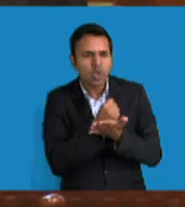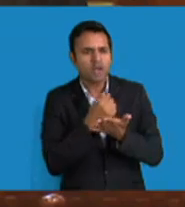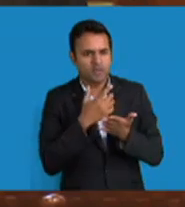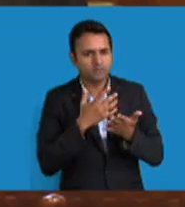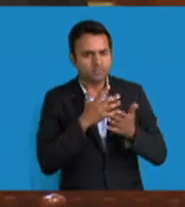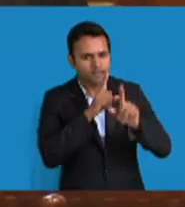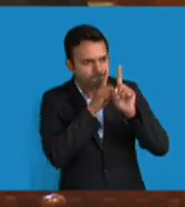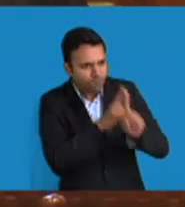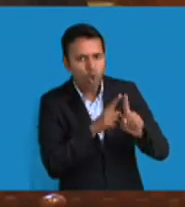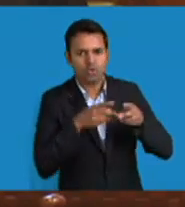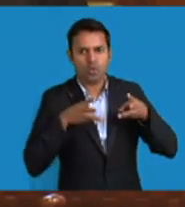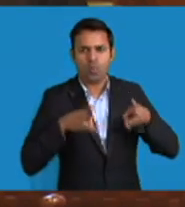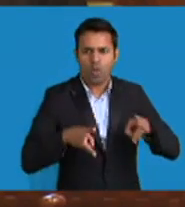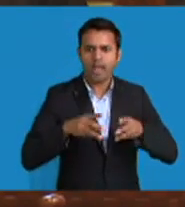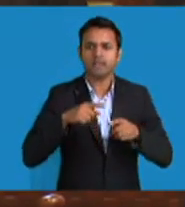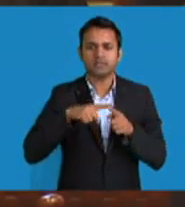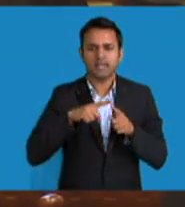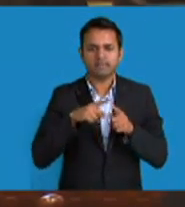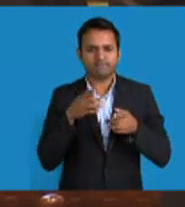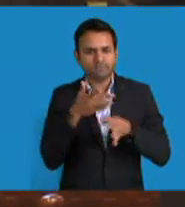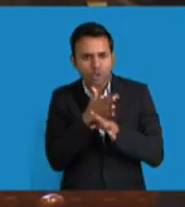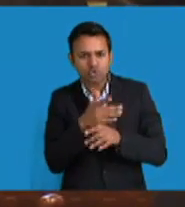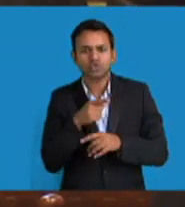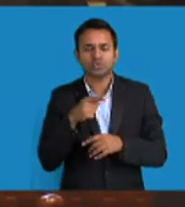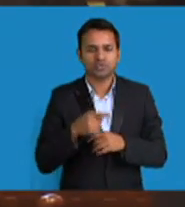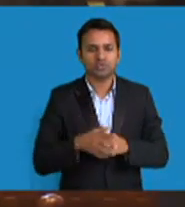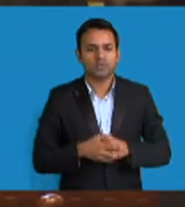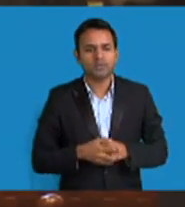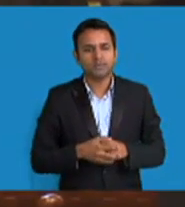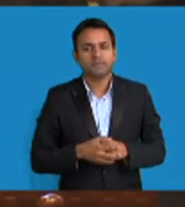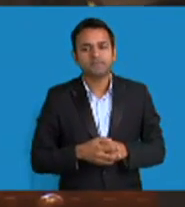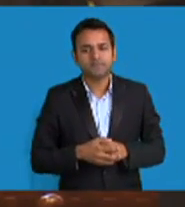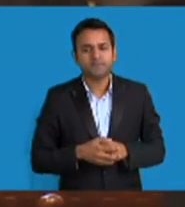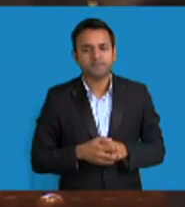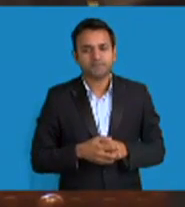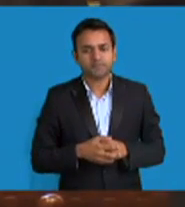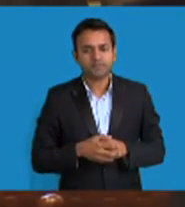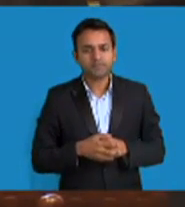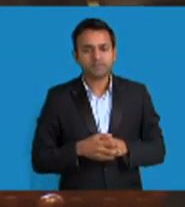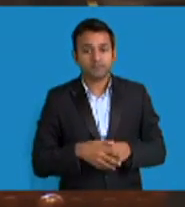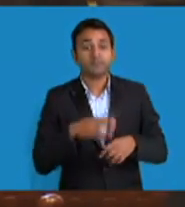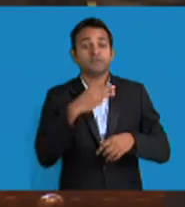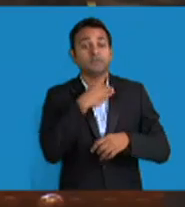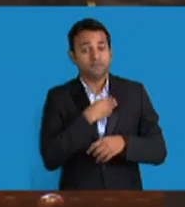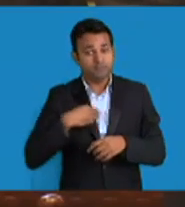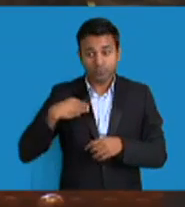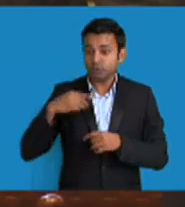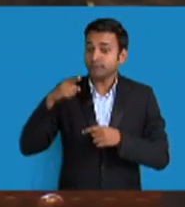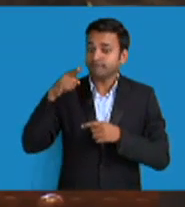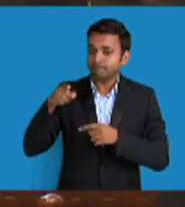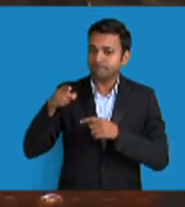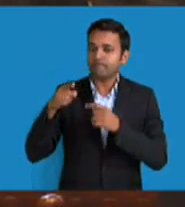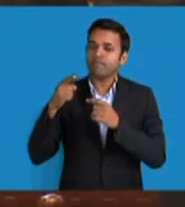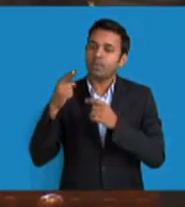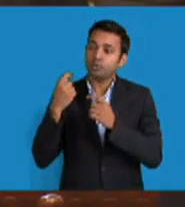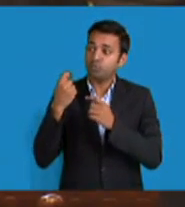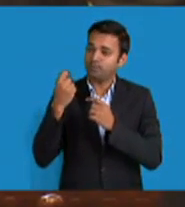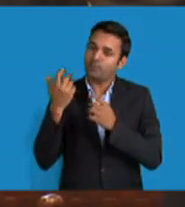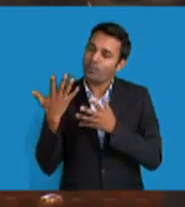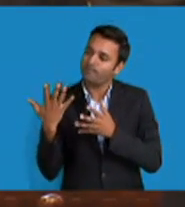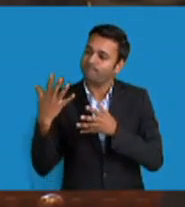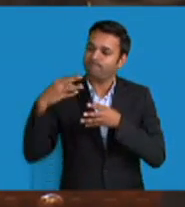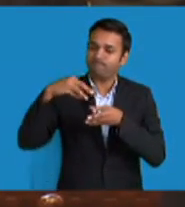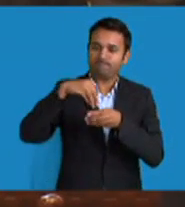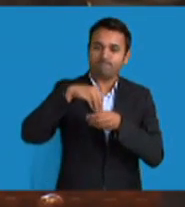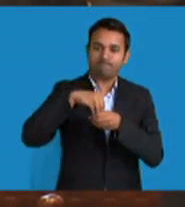Madam Speaker, as such, the Ministry is about to engage with relevant industry participants for the advancement of this